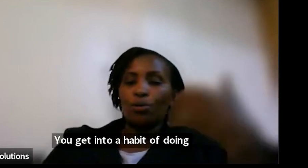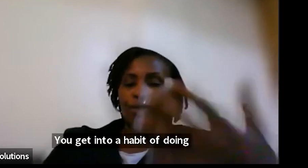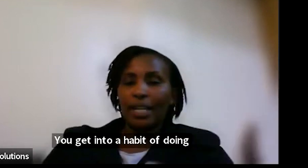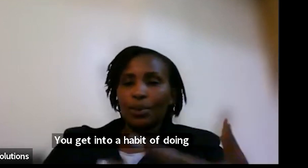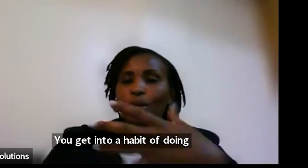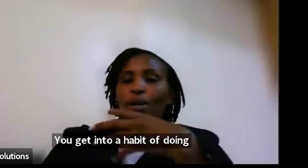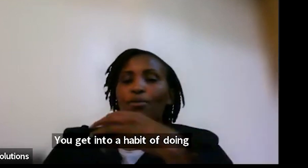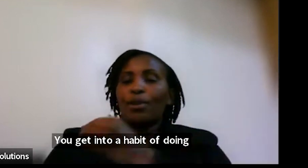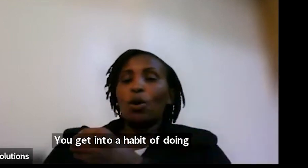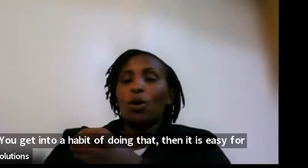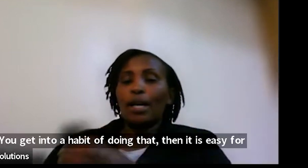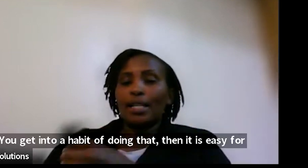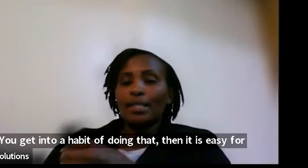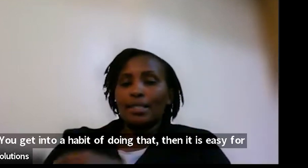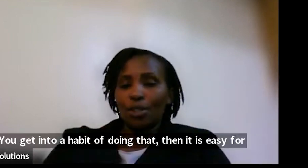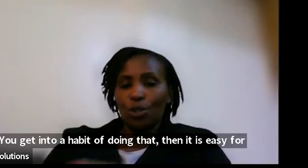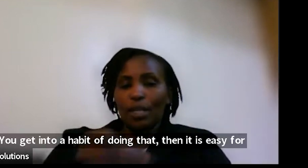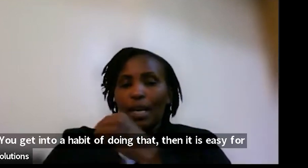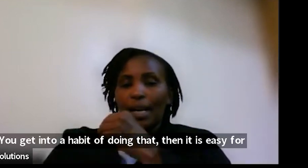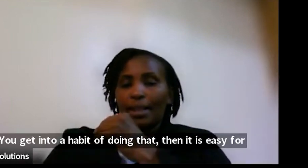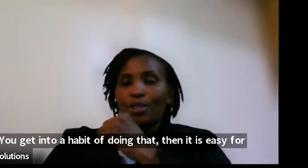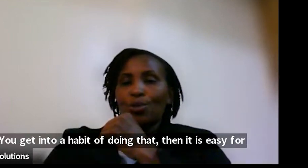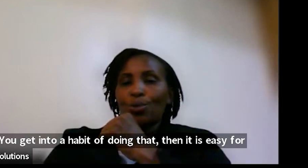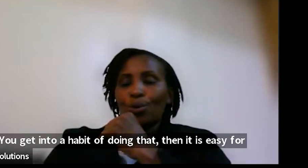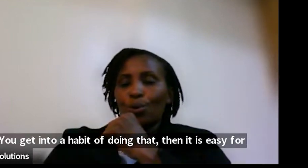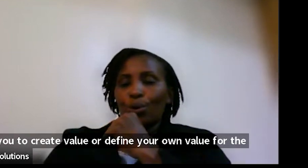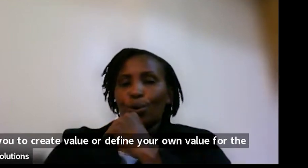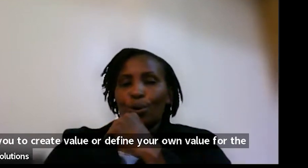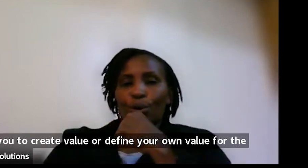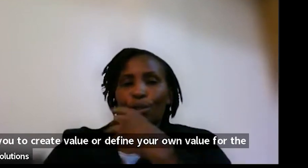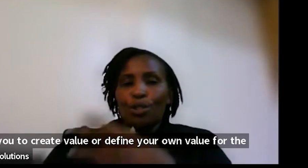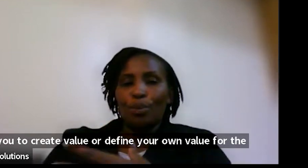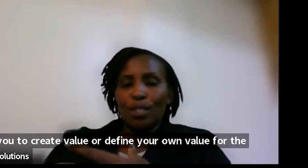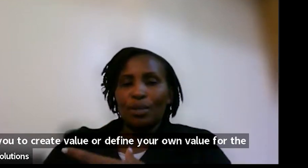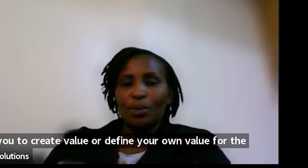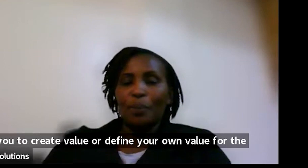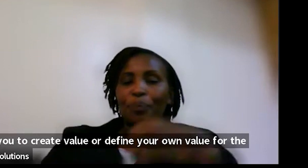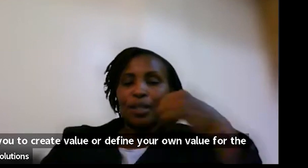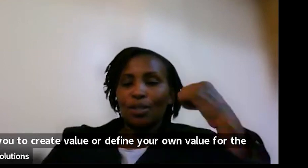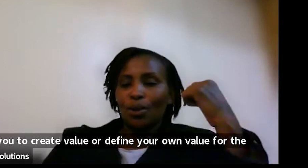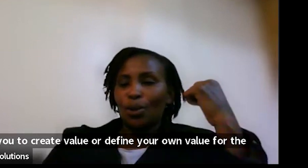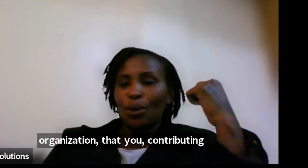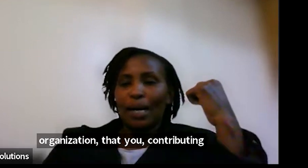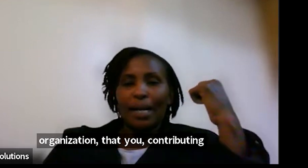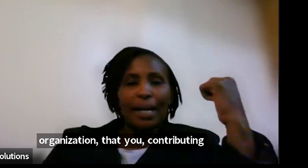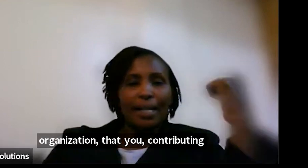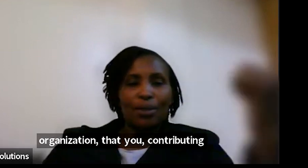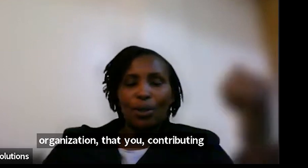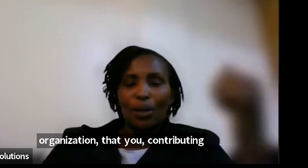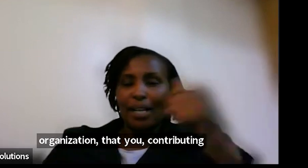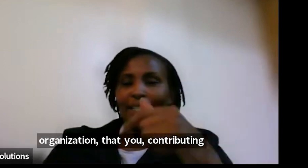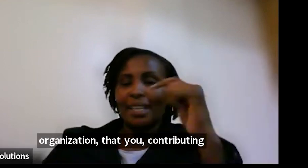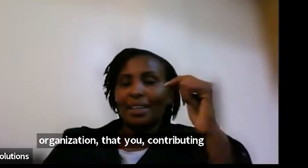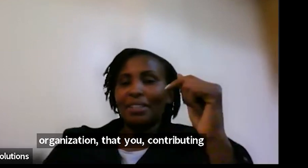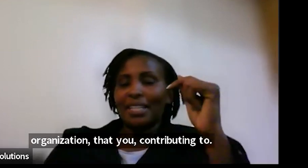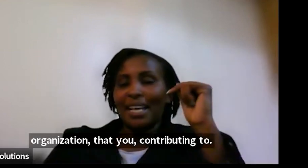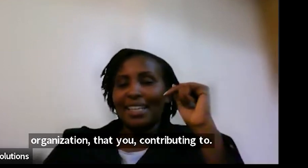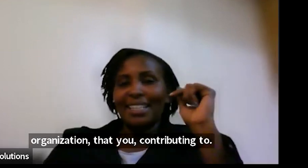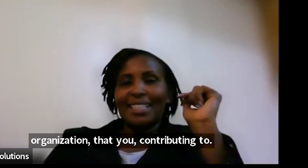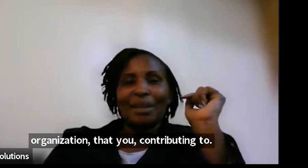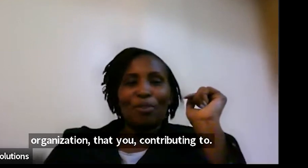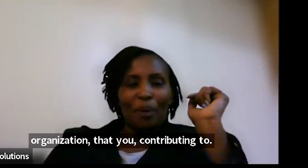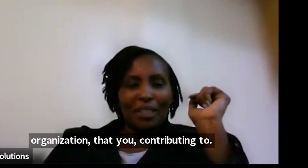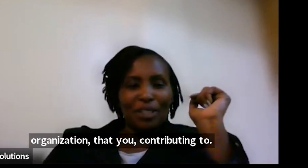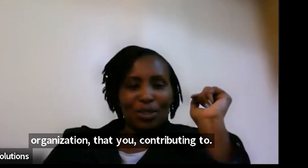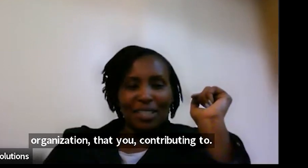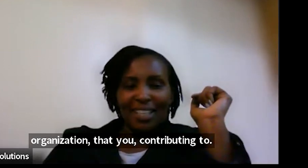define your own value for the organization that you're contributing to. So I don't know. I think, Kevin, I